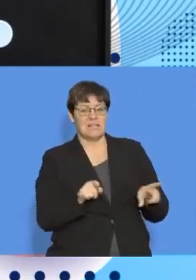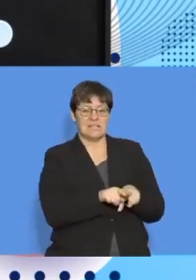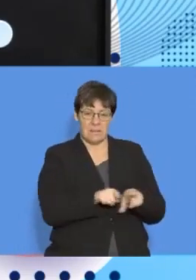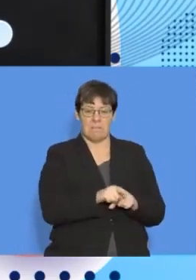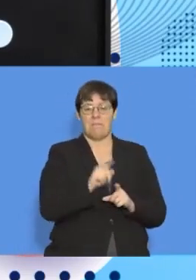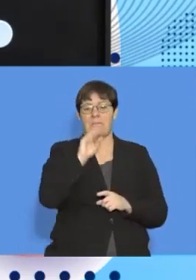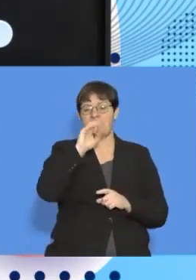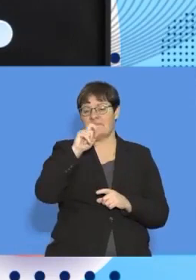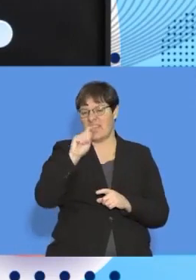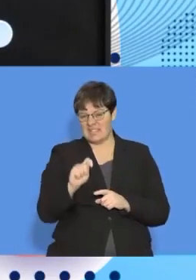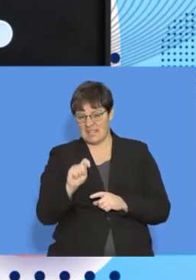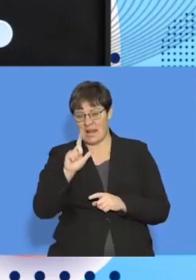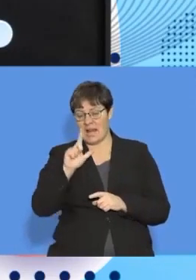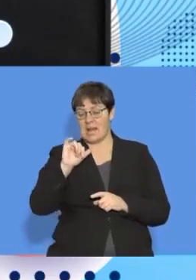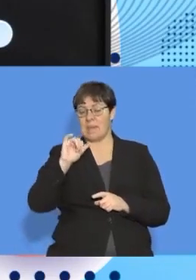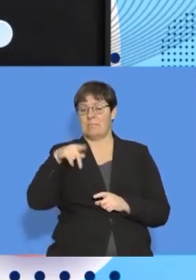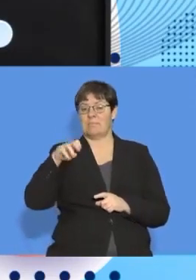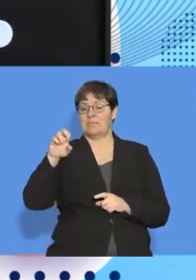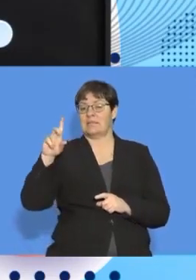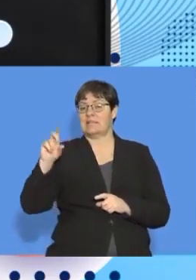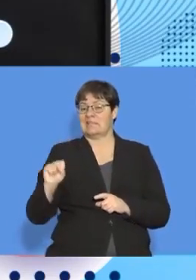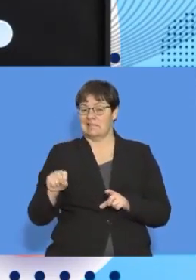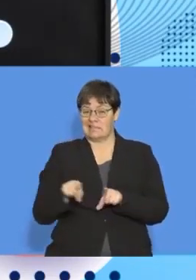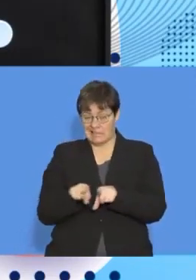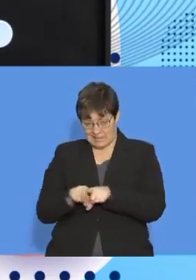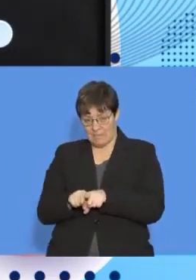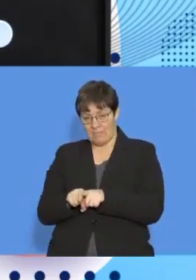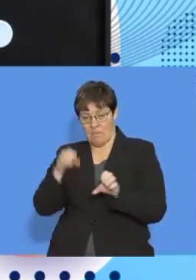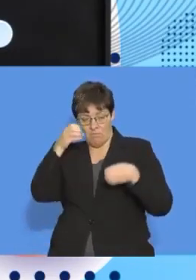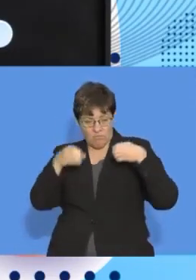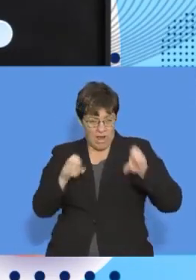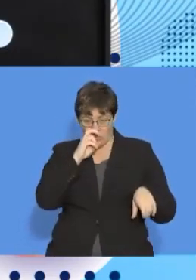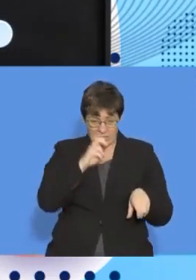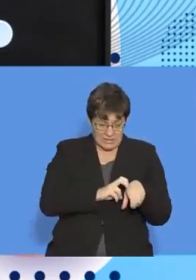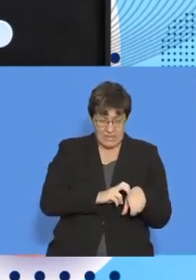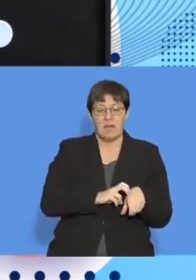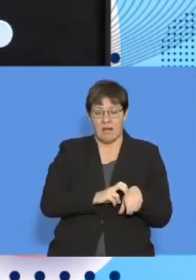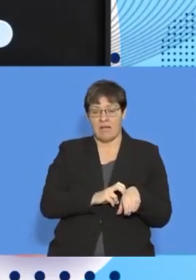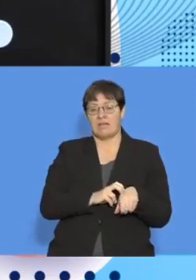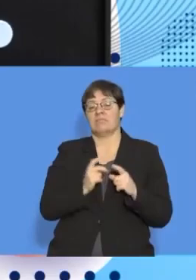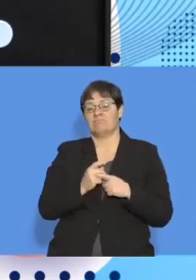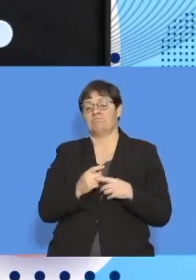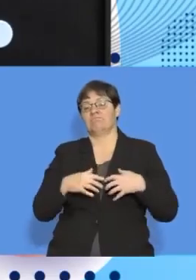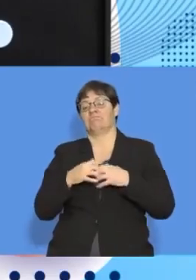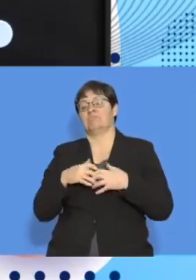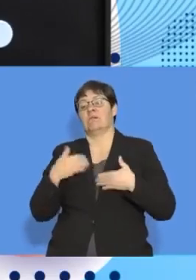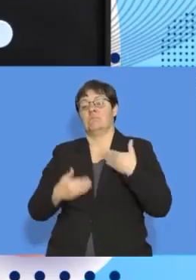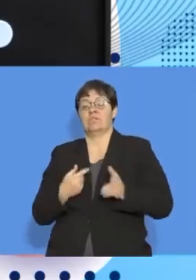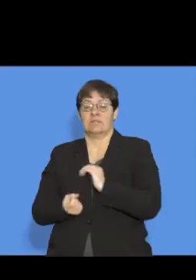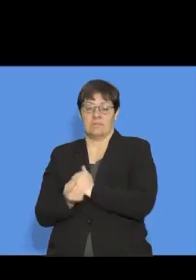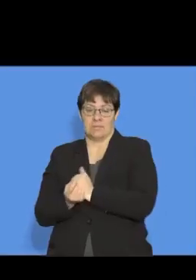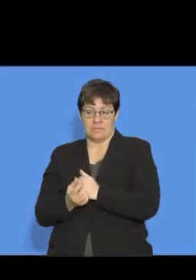our fats, and it arranges those based on what the body needs when physiological processes